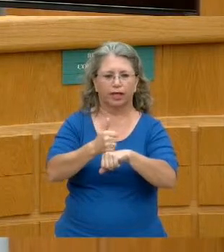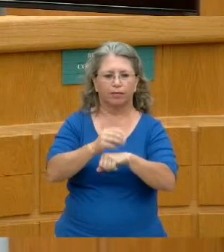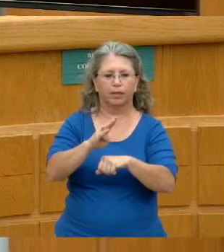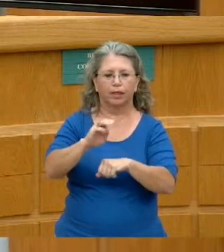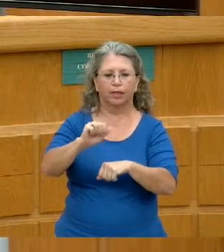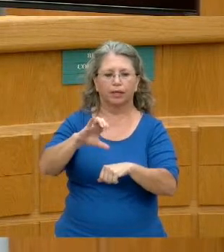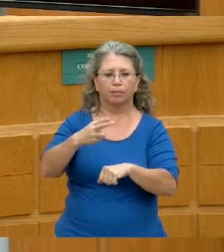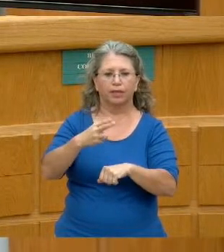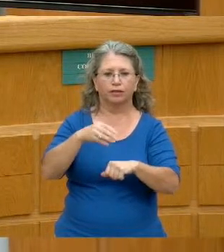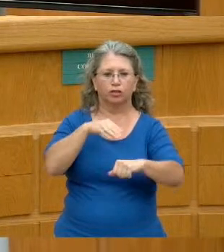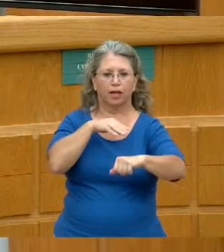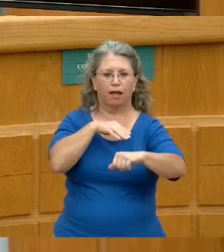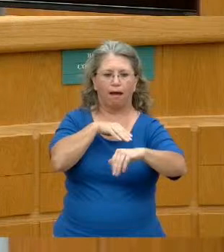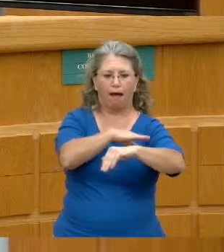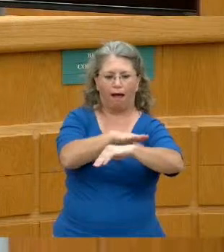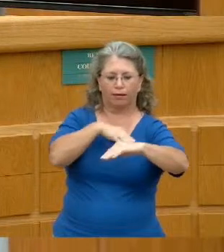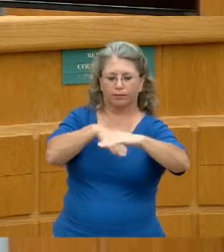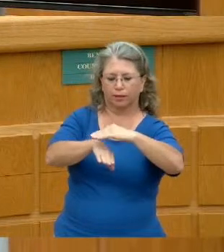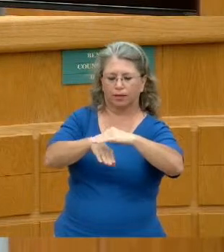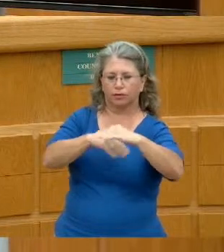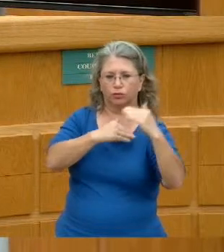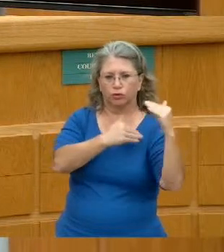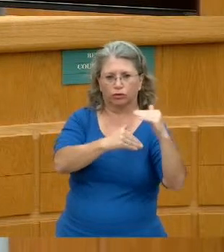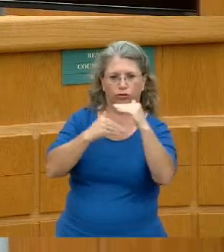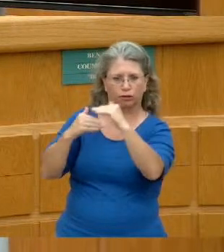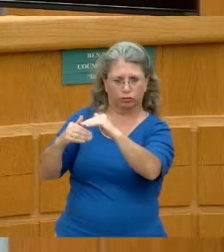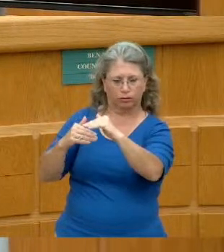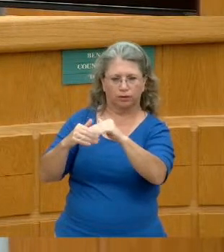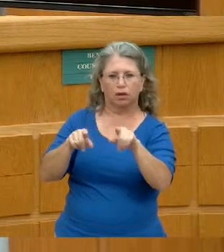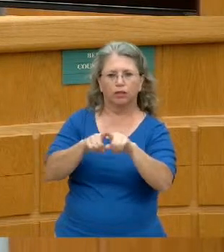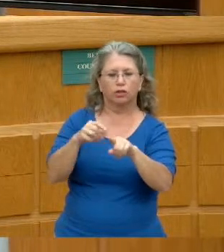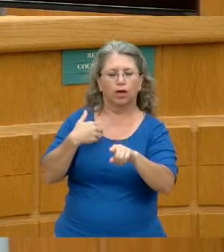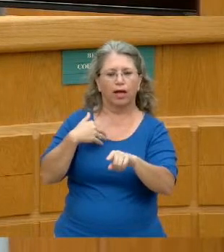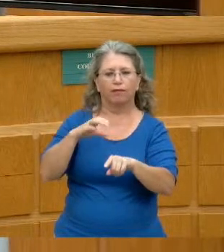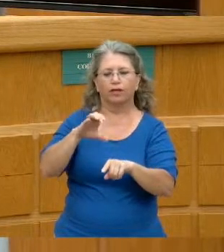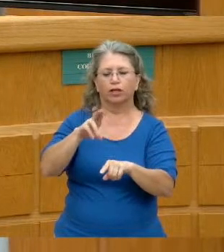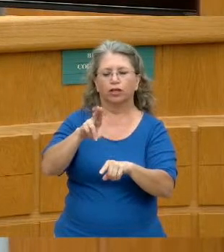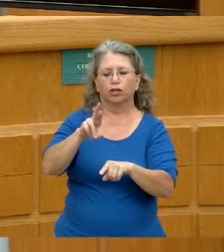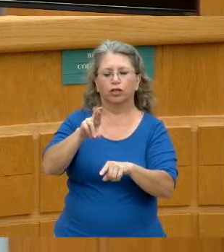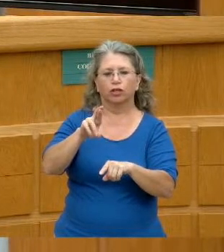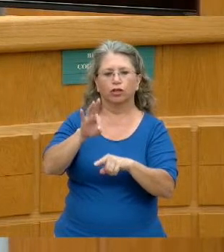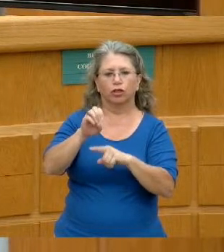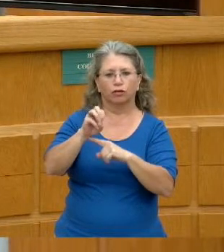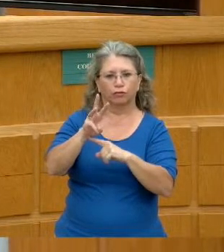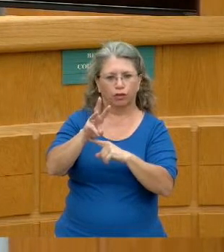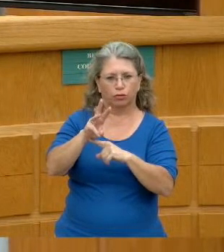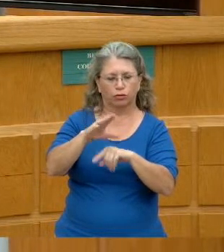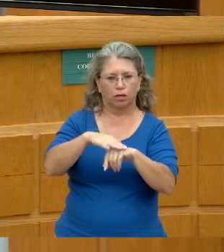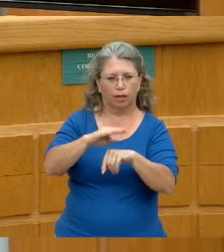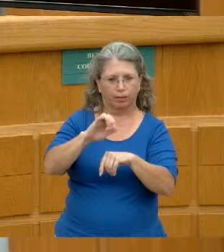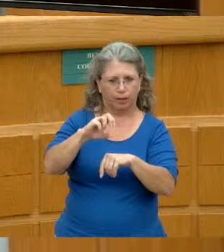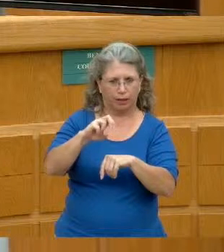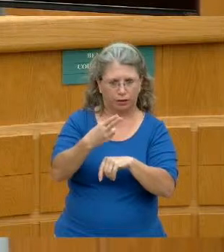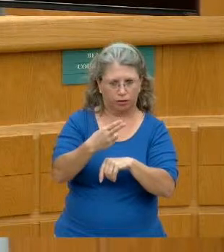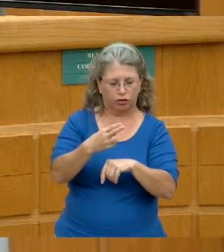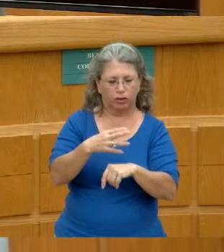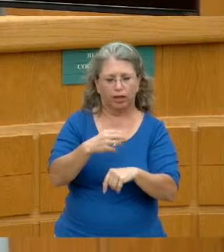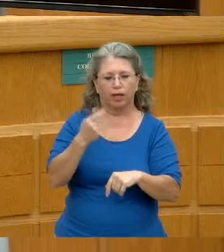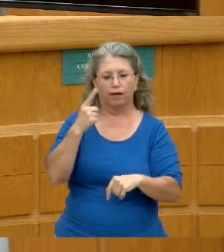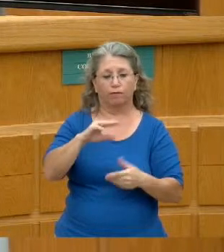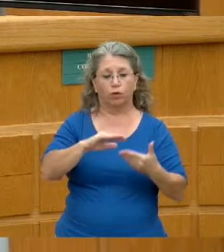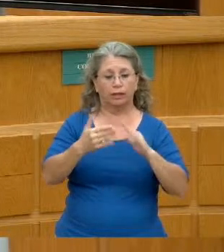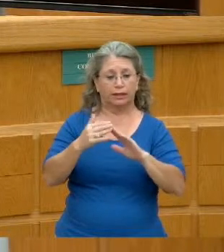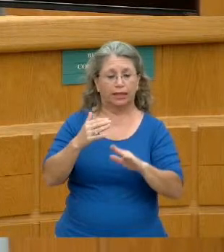restrictions. We also have beach curfew restrictions. And then for the city, we have